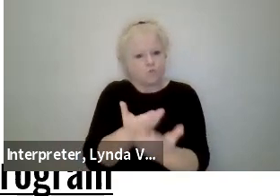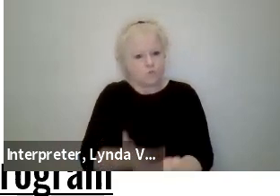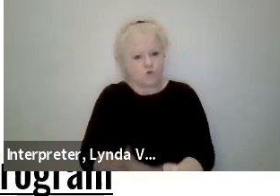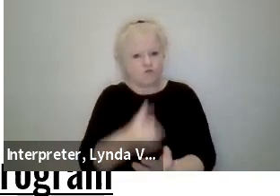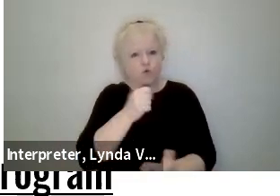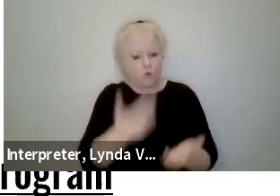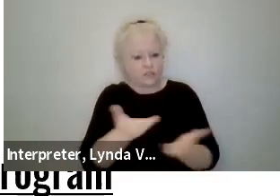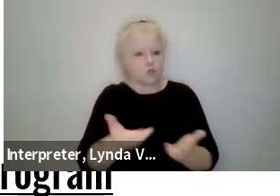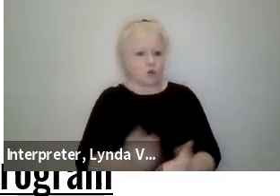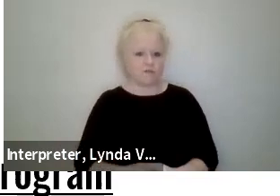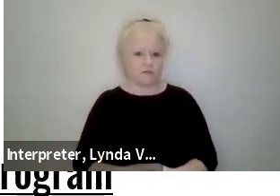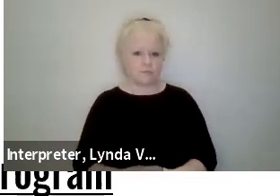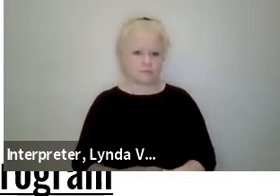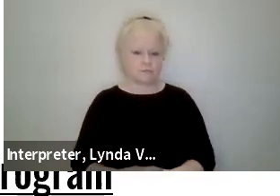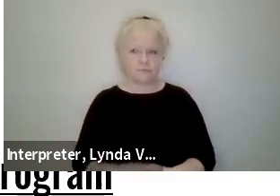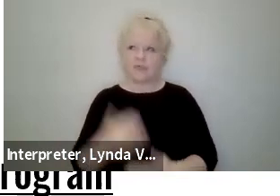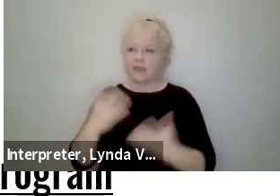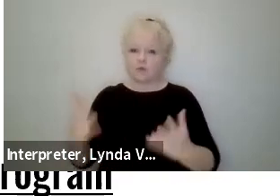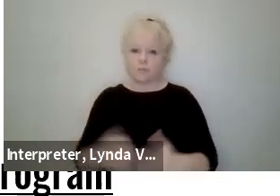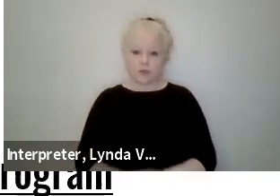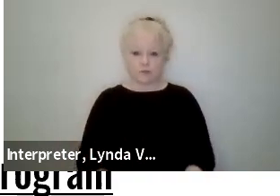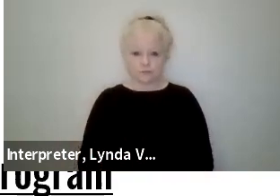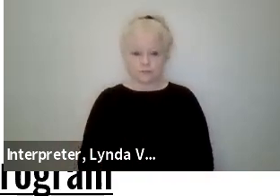serve. So thanks again, Tyler.